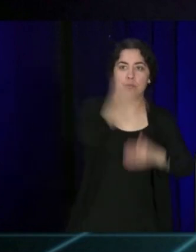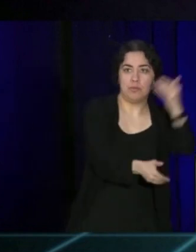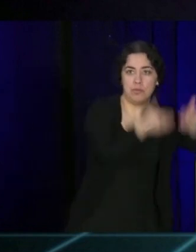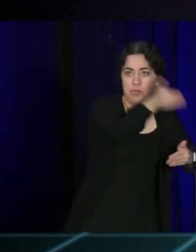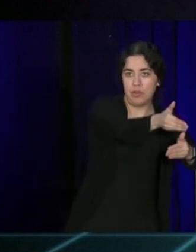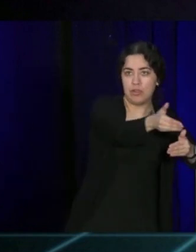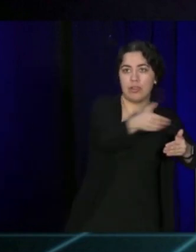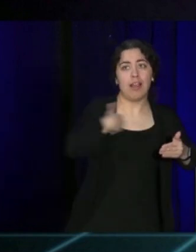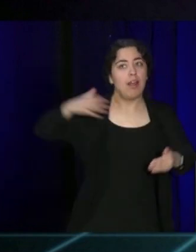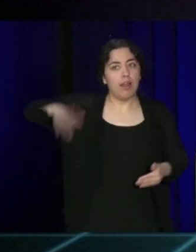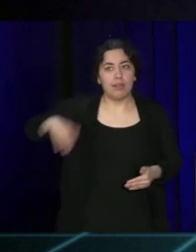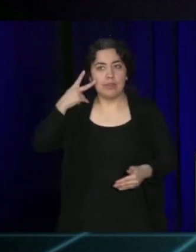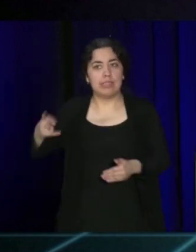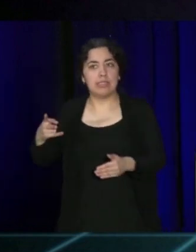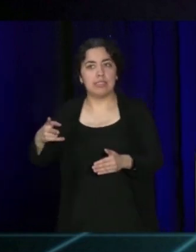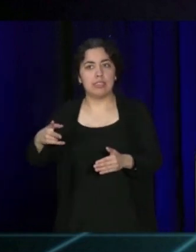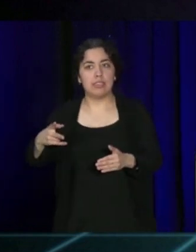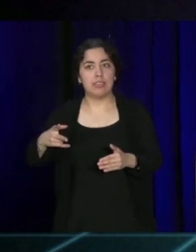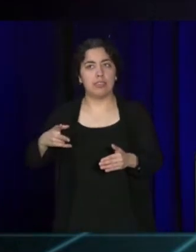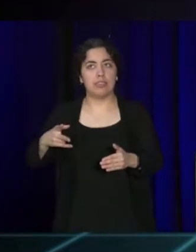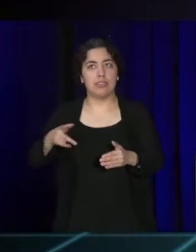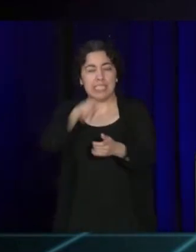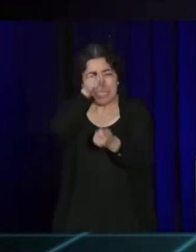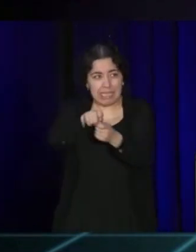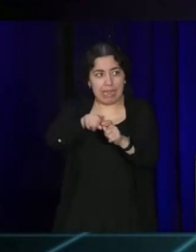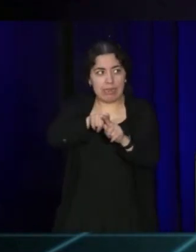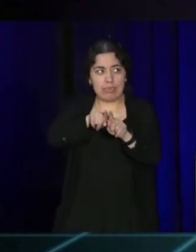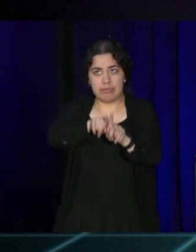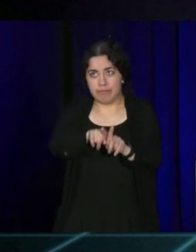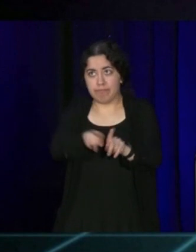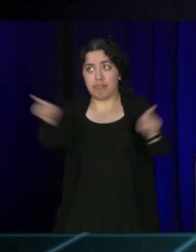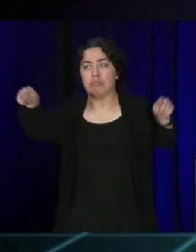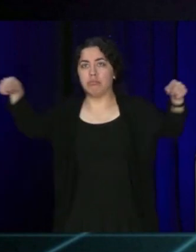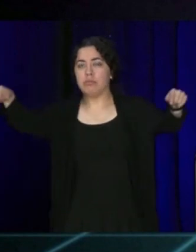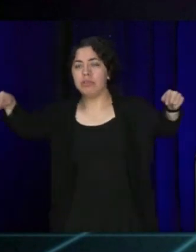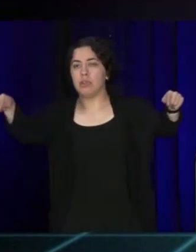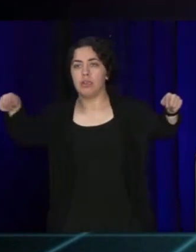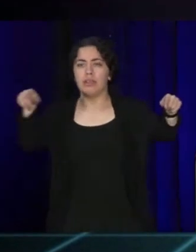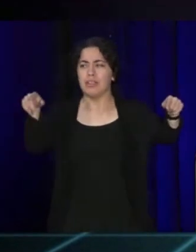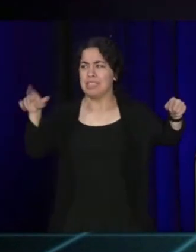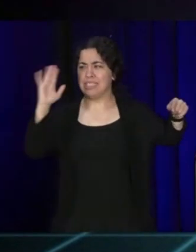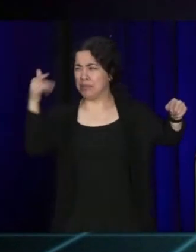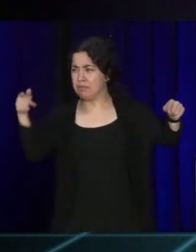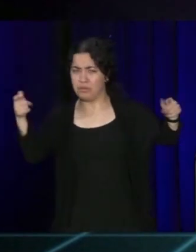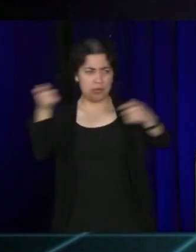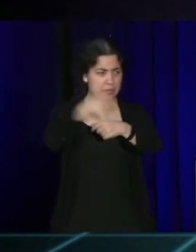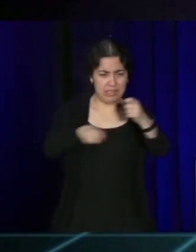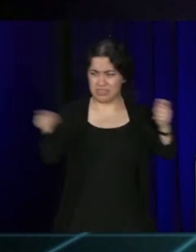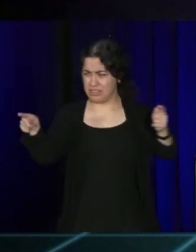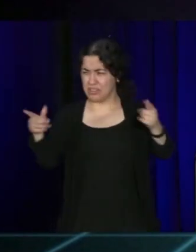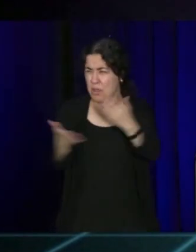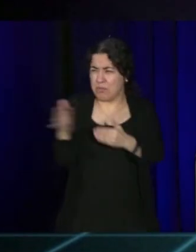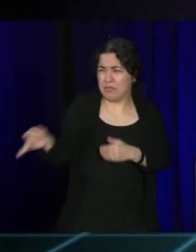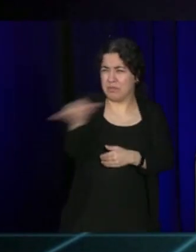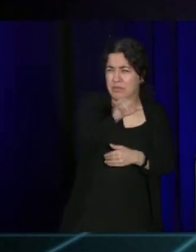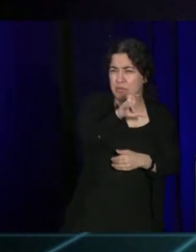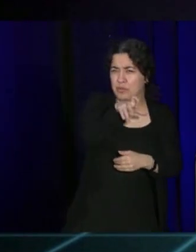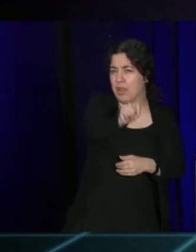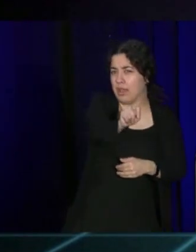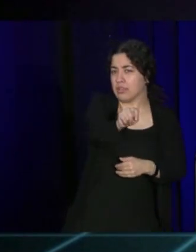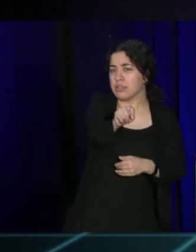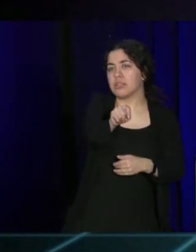different from React growing in popularity. And I'd like to now go back to Guillermo's post